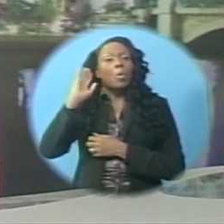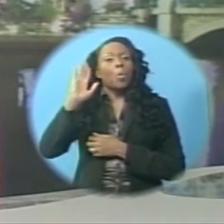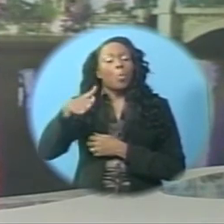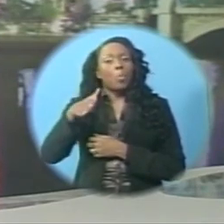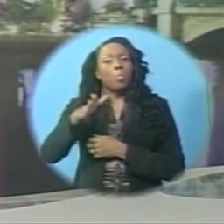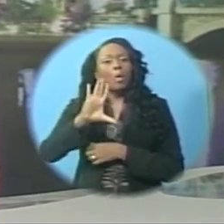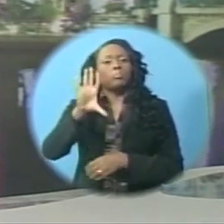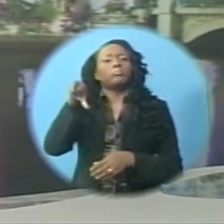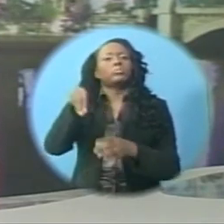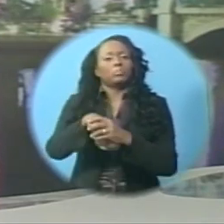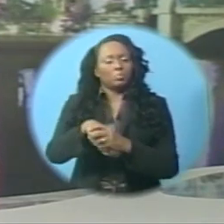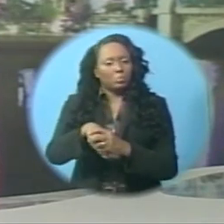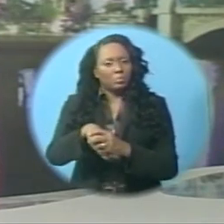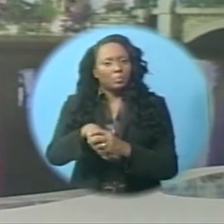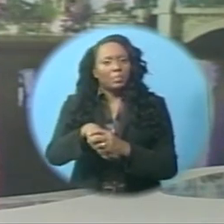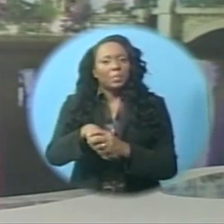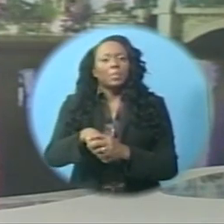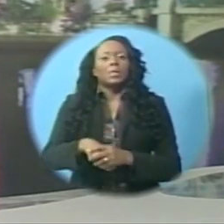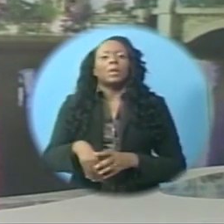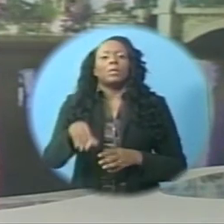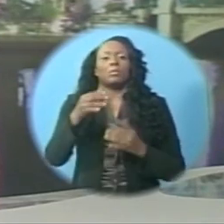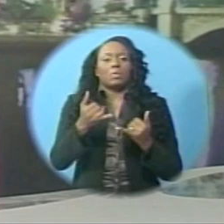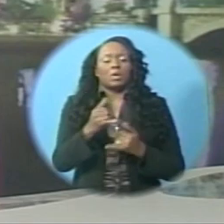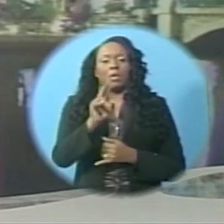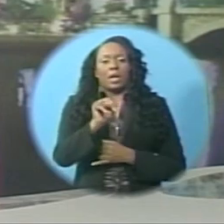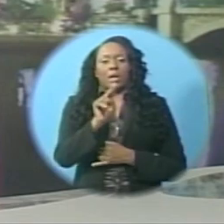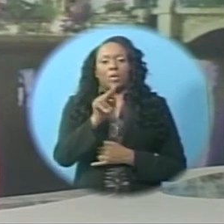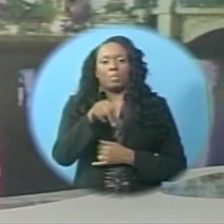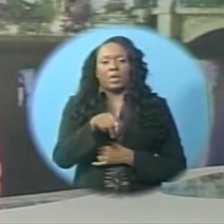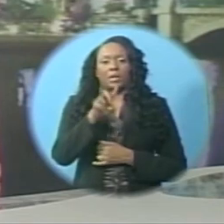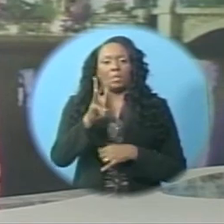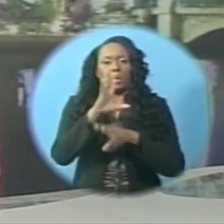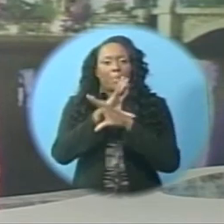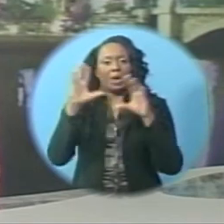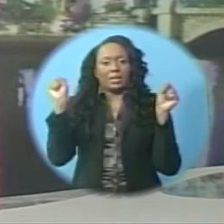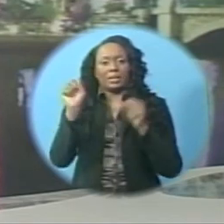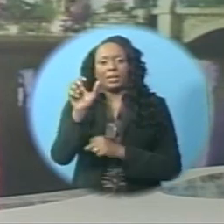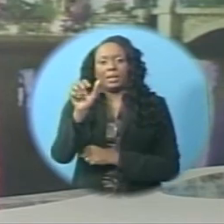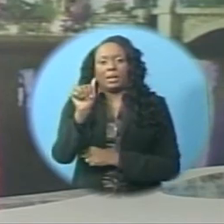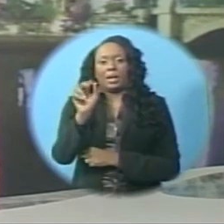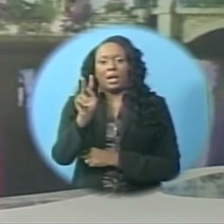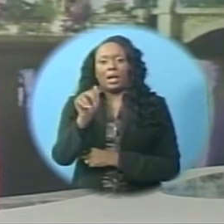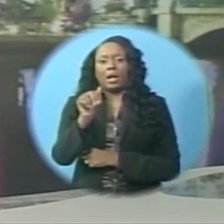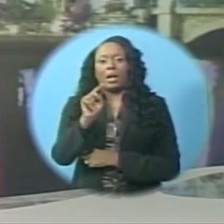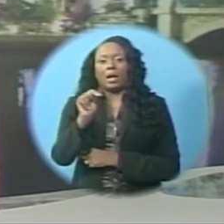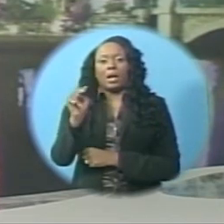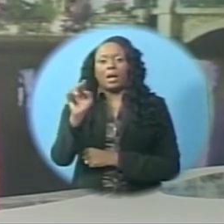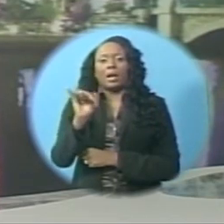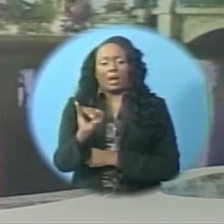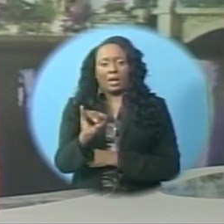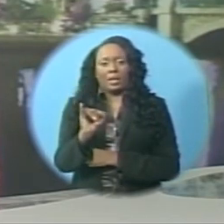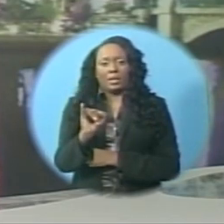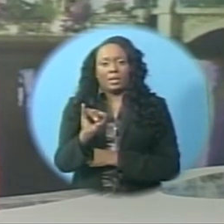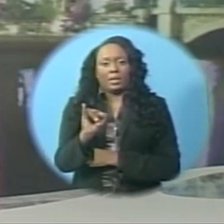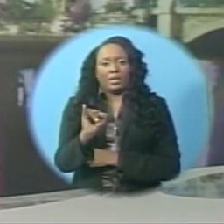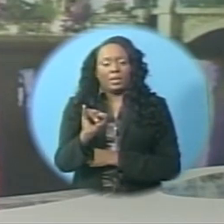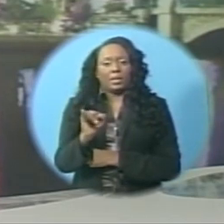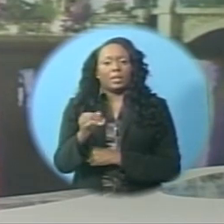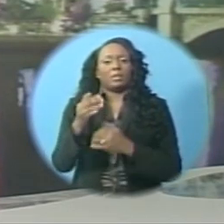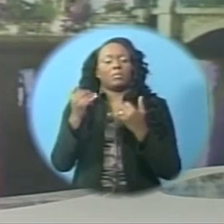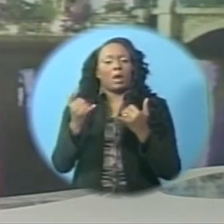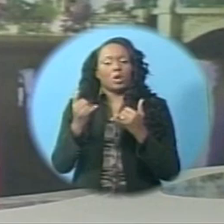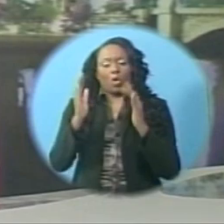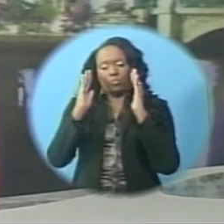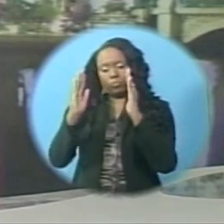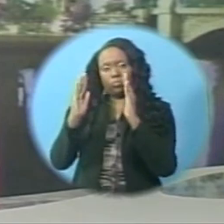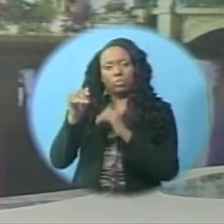The issue at hand involves NUPW President Akani McDowell. He has been informed that he will no longer hold a senior post